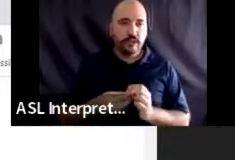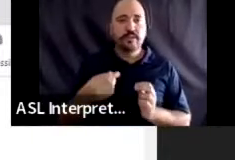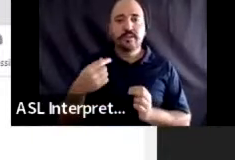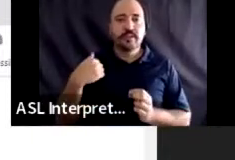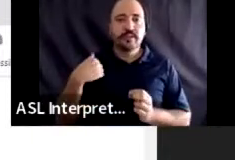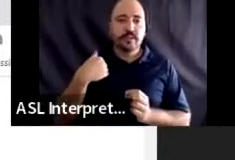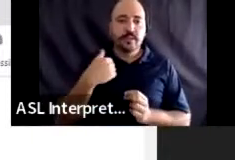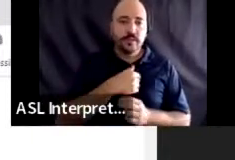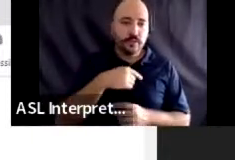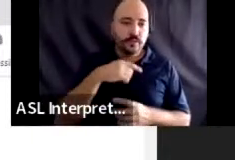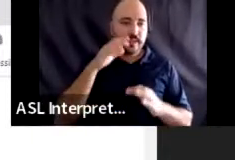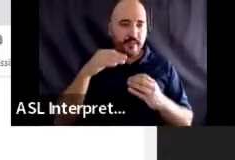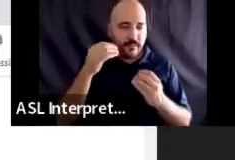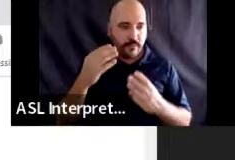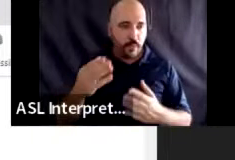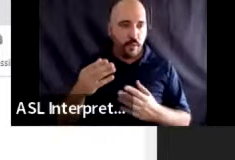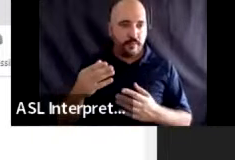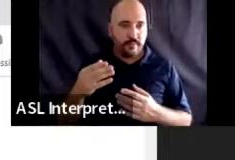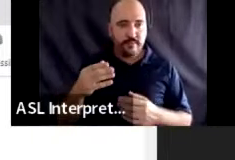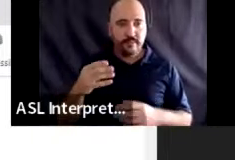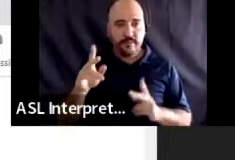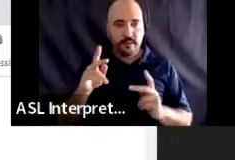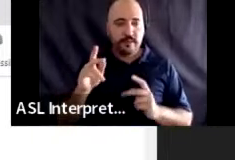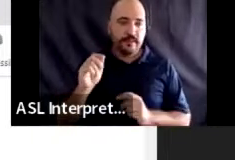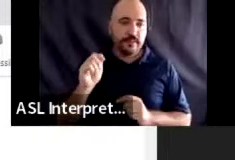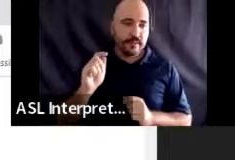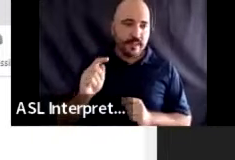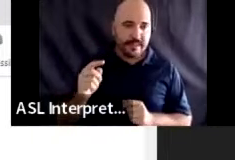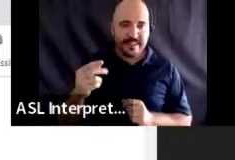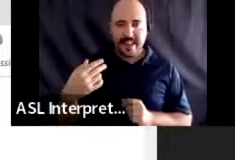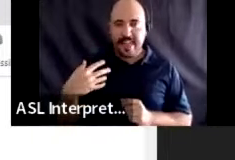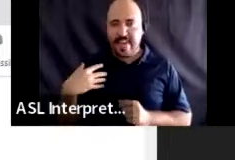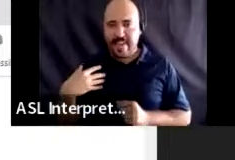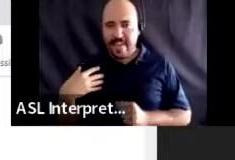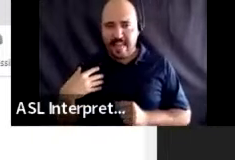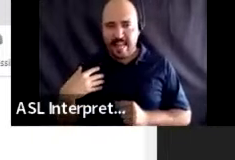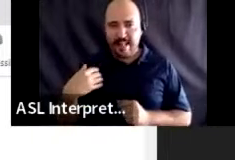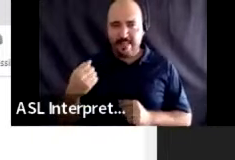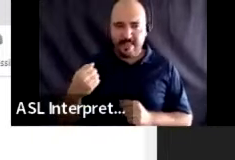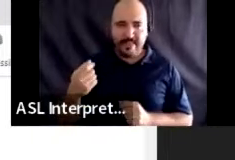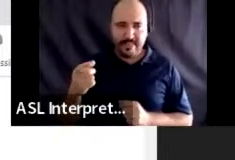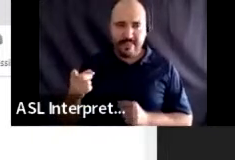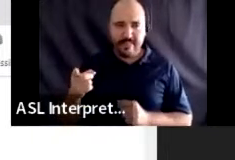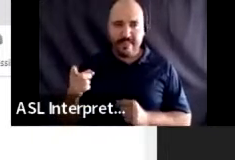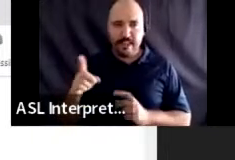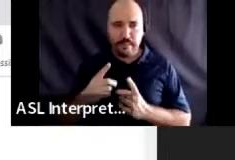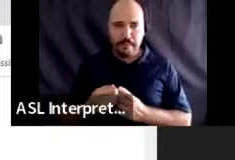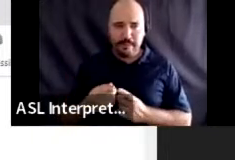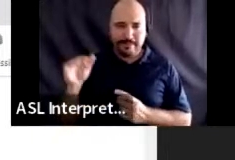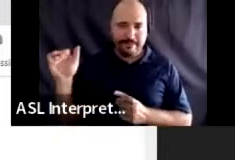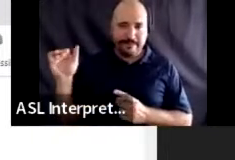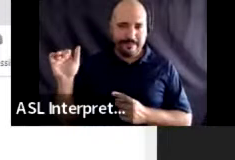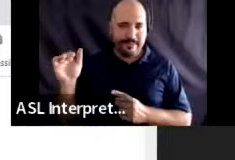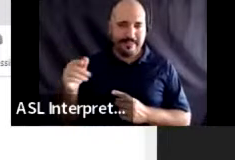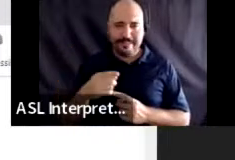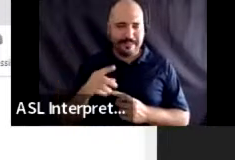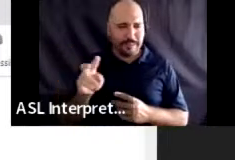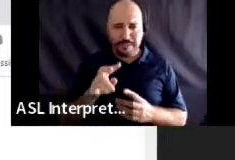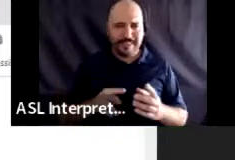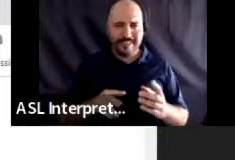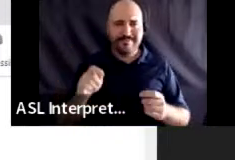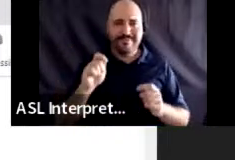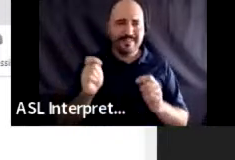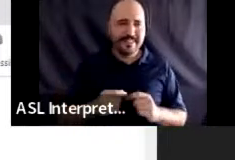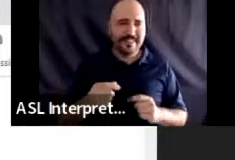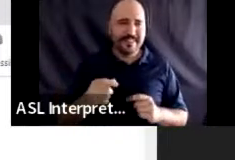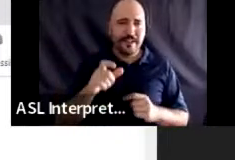definitely inform folks at Health about. This was not happening before. So these things do change, but Table with 4 columns and 6 rows. Table with 4 columns